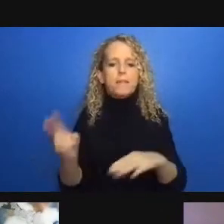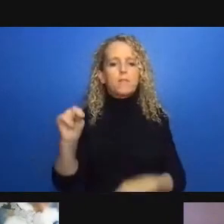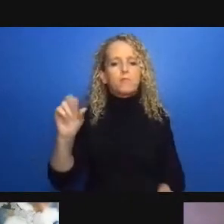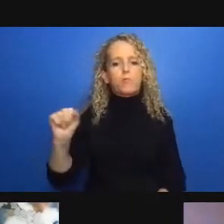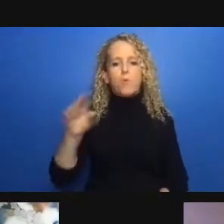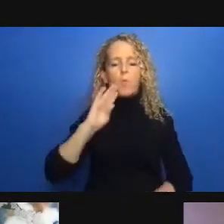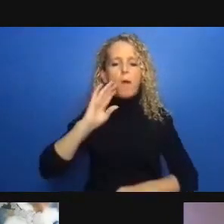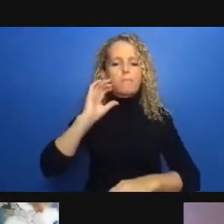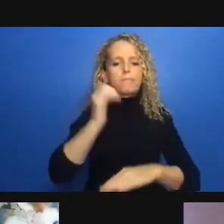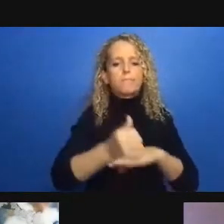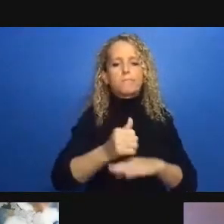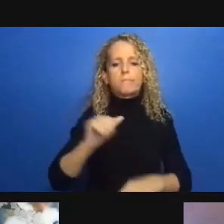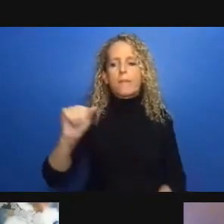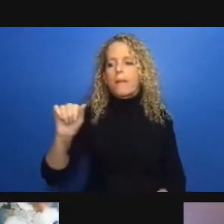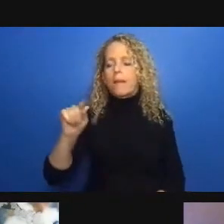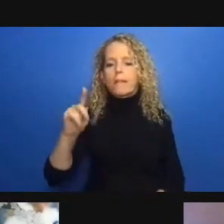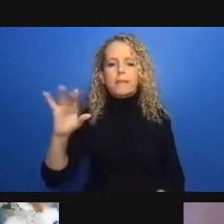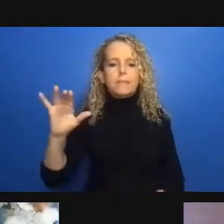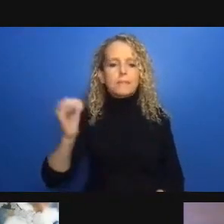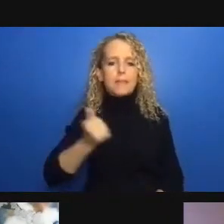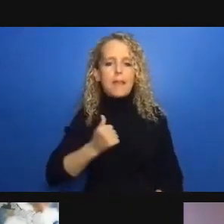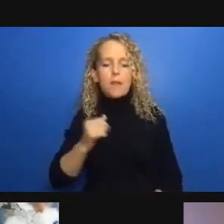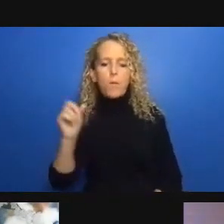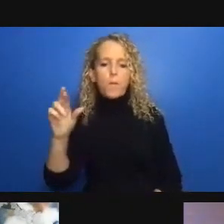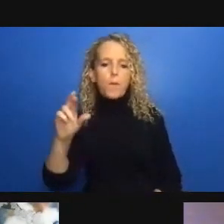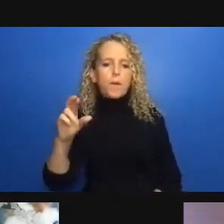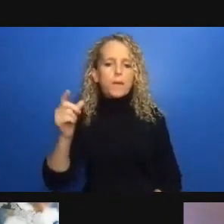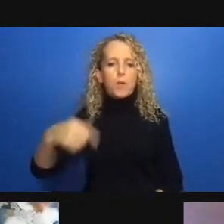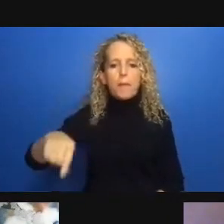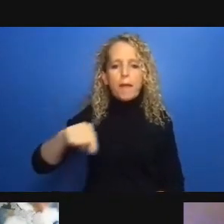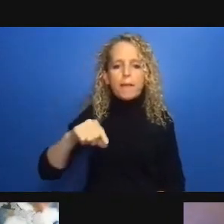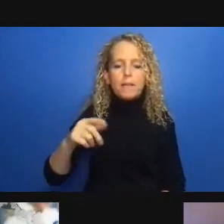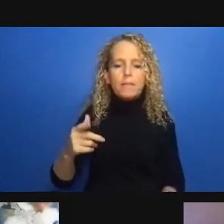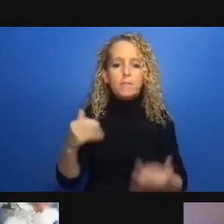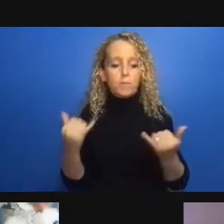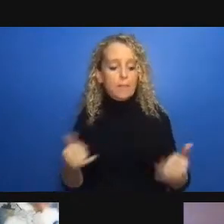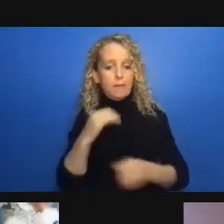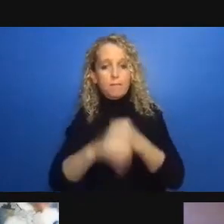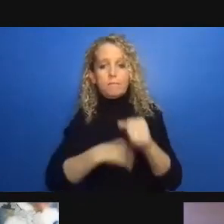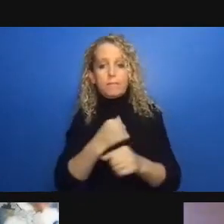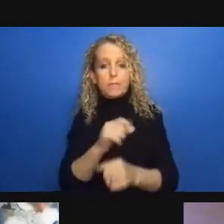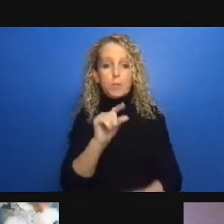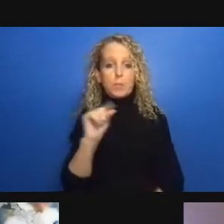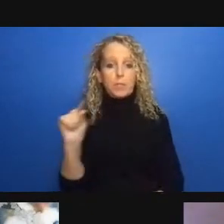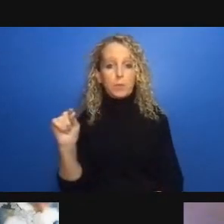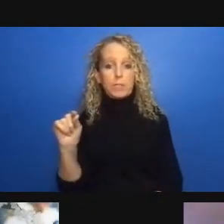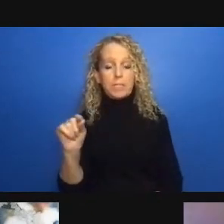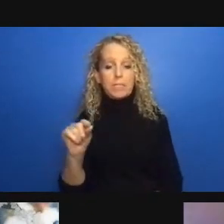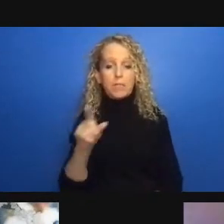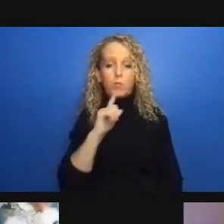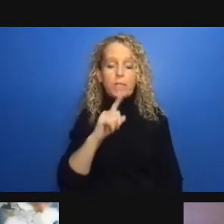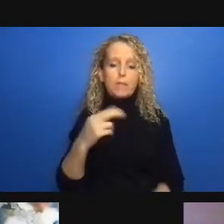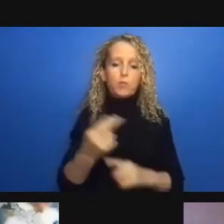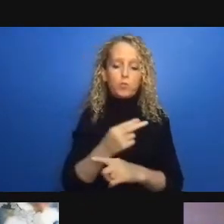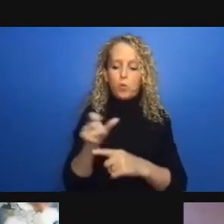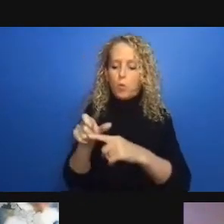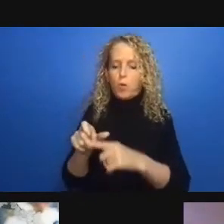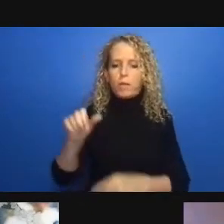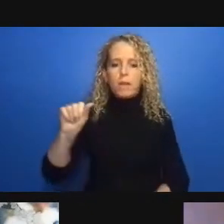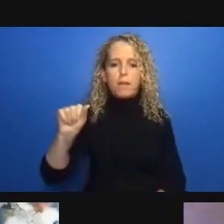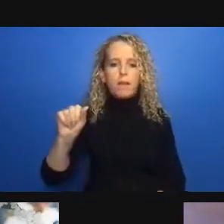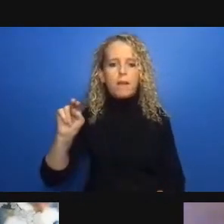Canada or even Quebec. So here we are in 2020 and we have very, you know, anemic is the term I use because that's the term